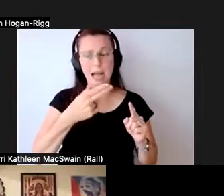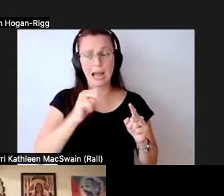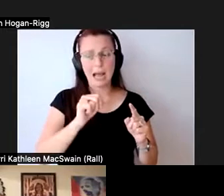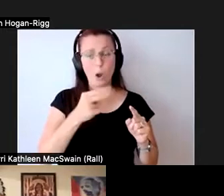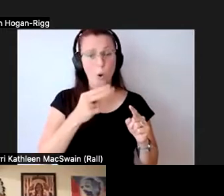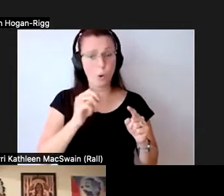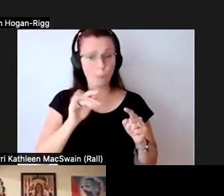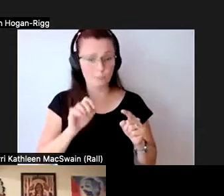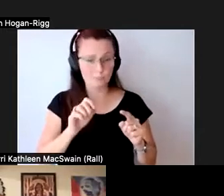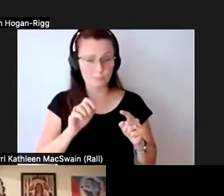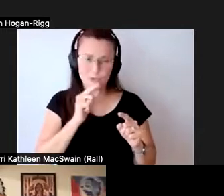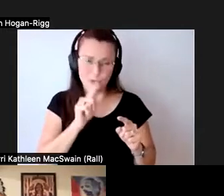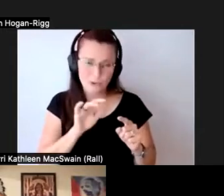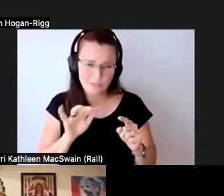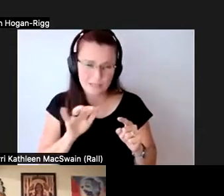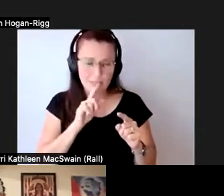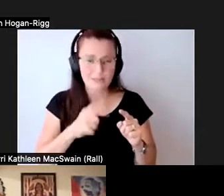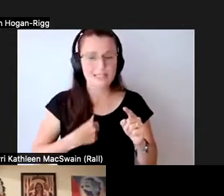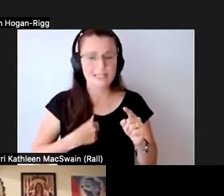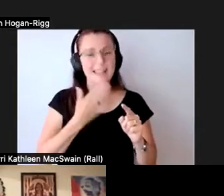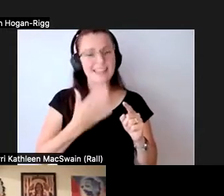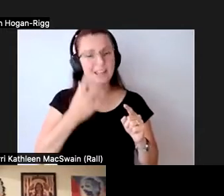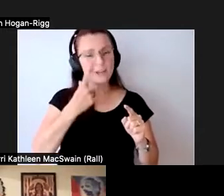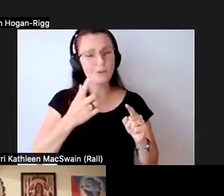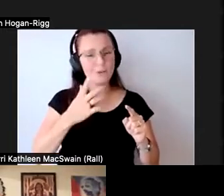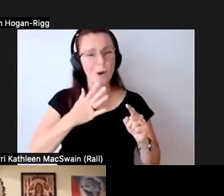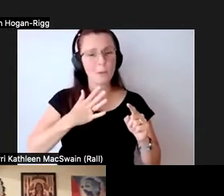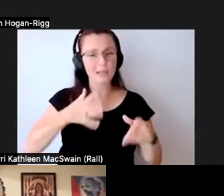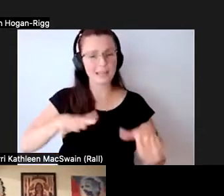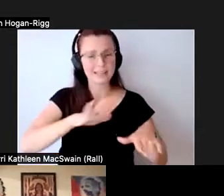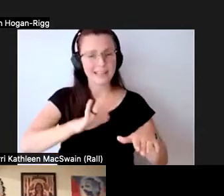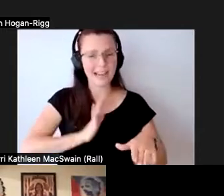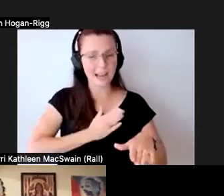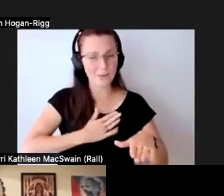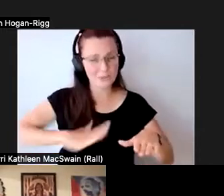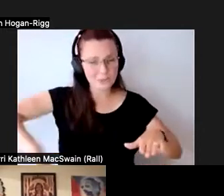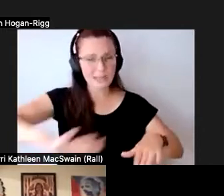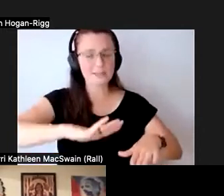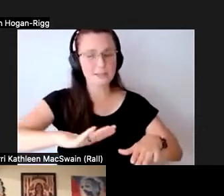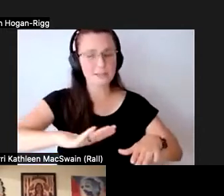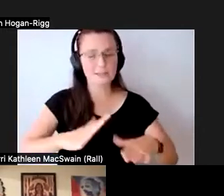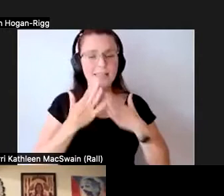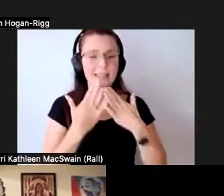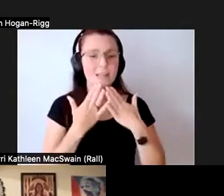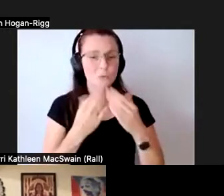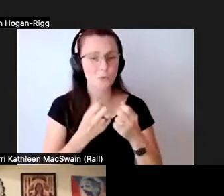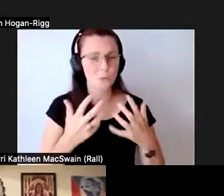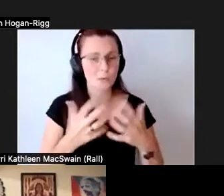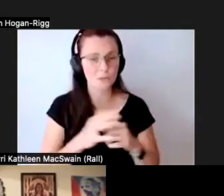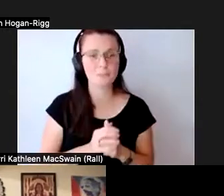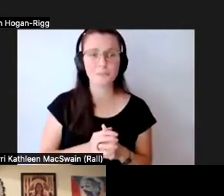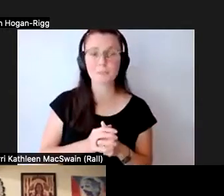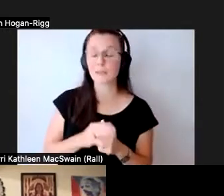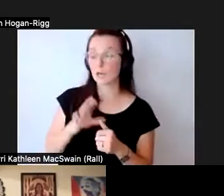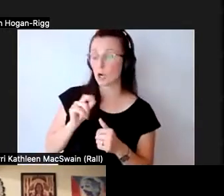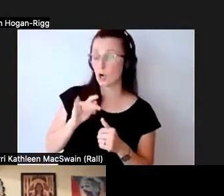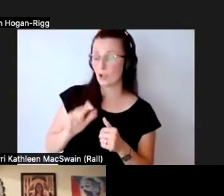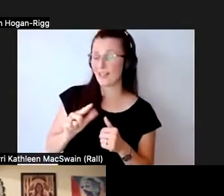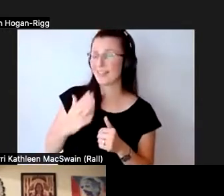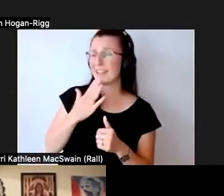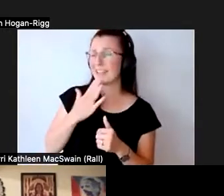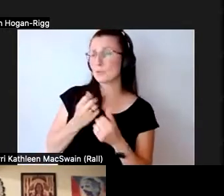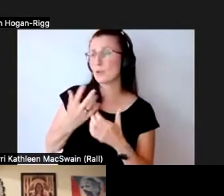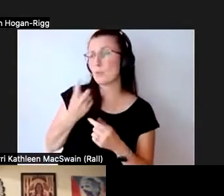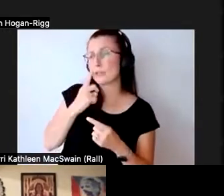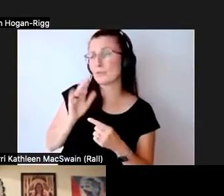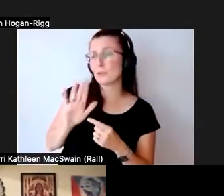here. Sam, thank you for joining us and for your leadership and vision for the work that you're doing in New York. It's really remarkable.